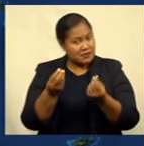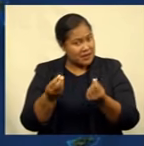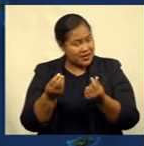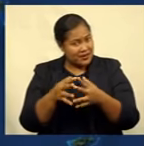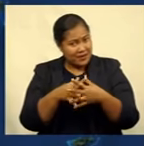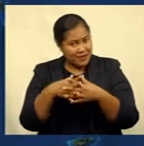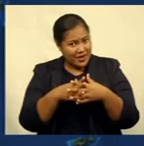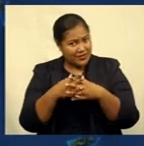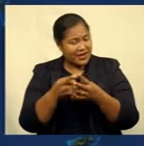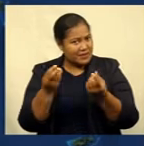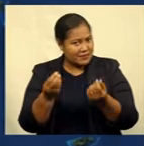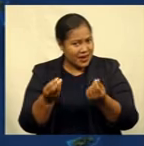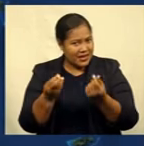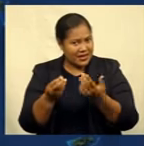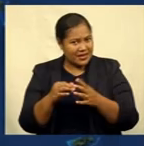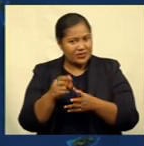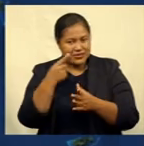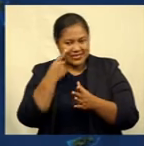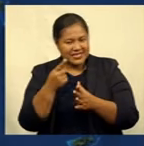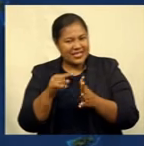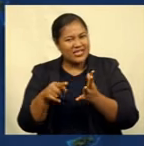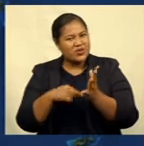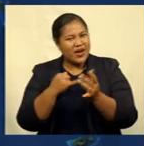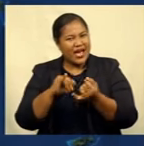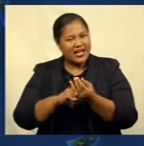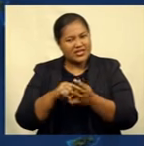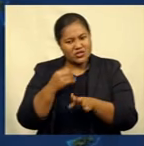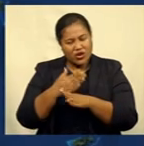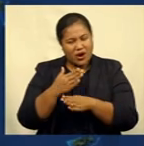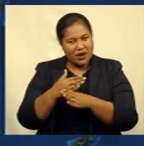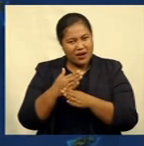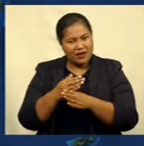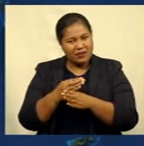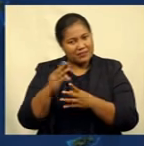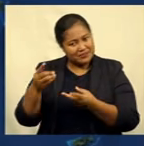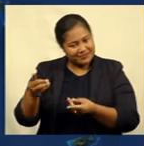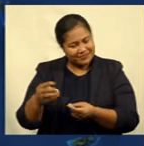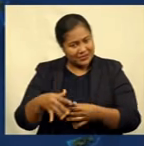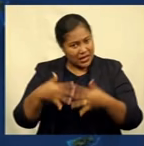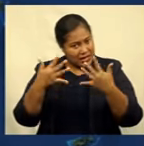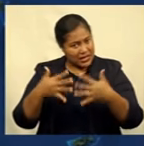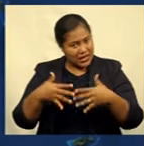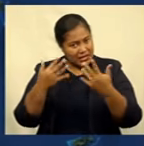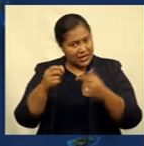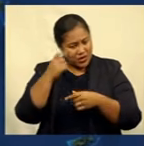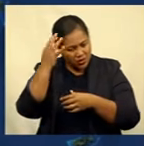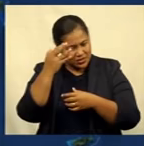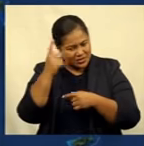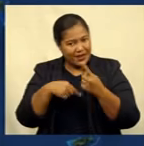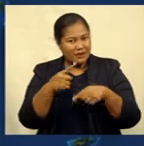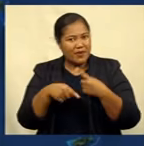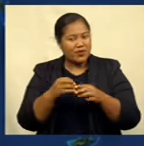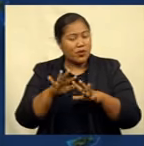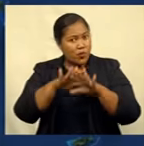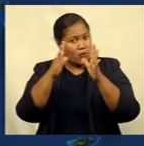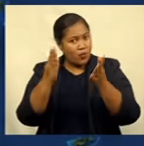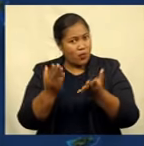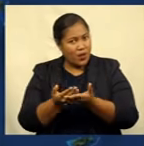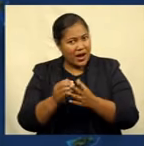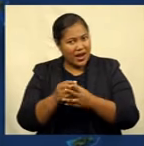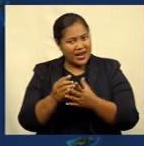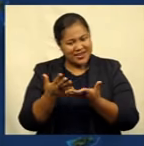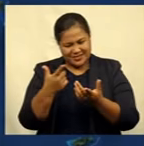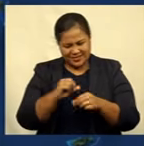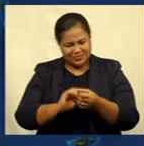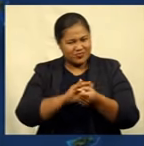wake of higher than expected US jobless claims data that raised concerns about the world's largest economy's recovery from the